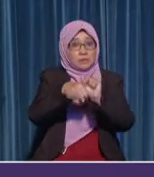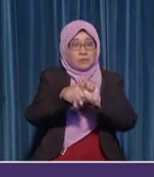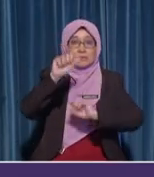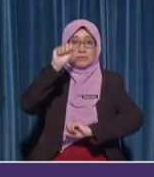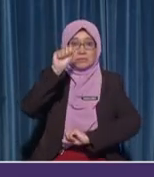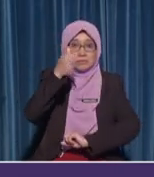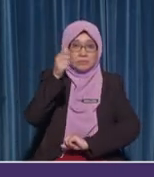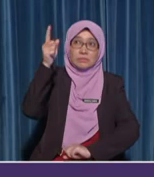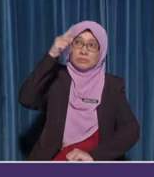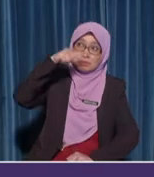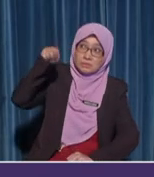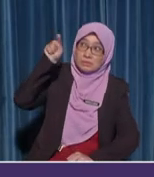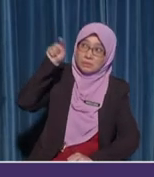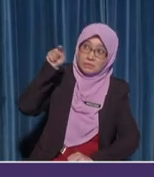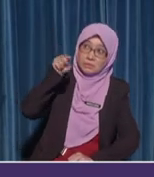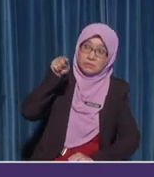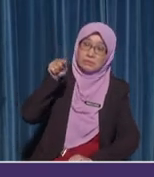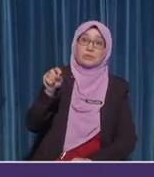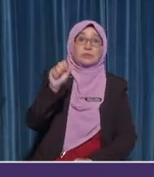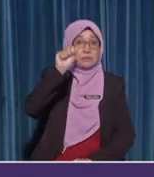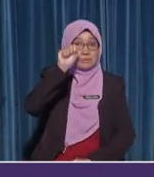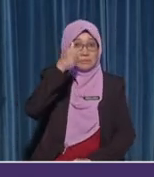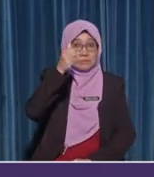graduations is 10 minutes.